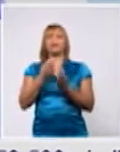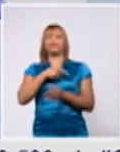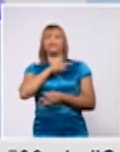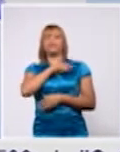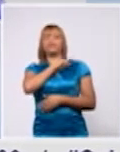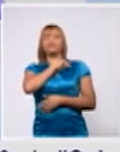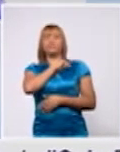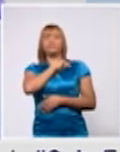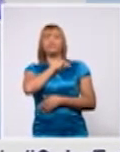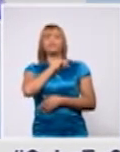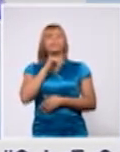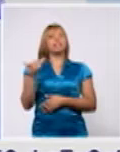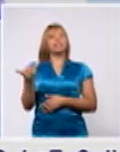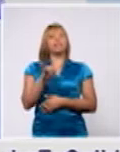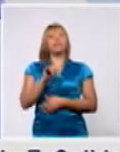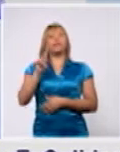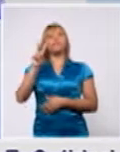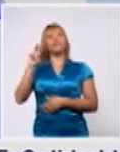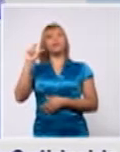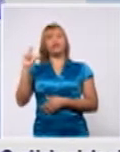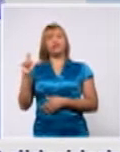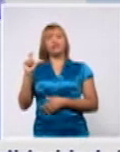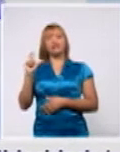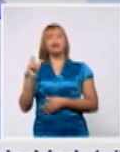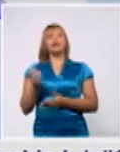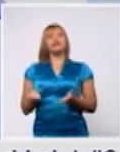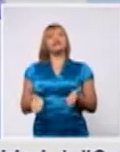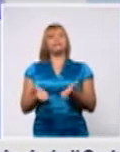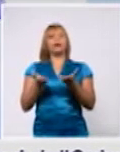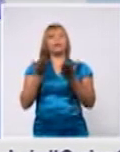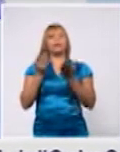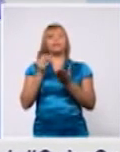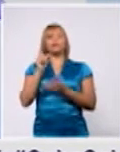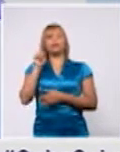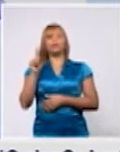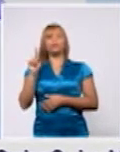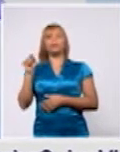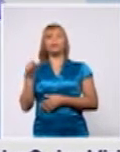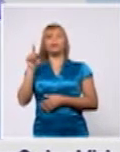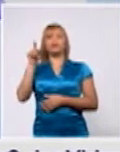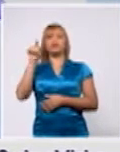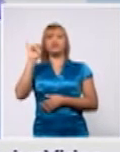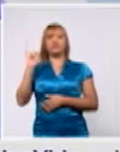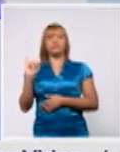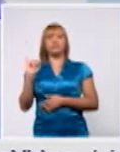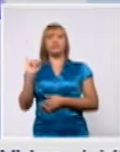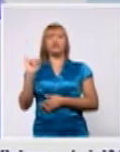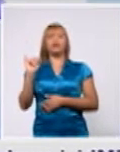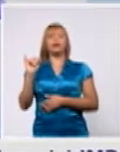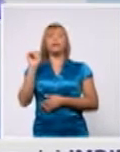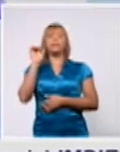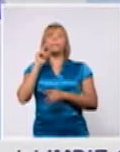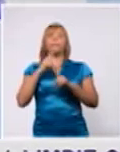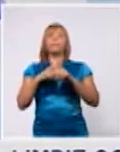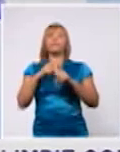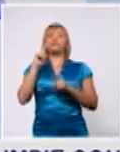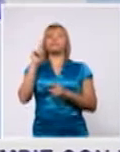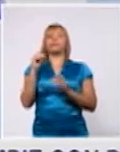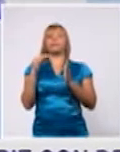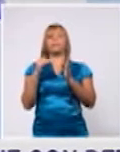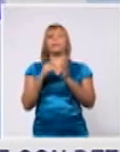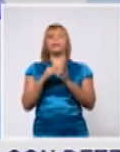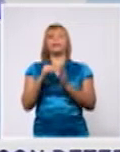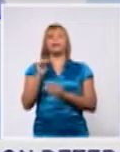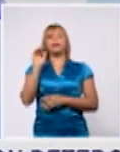22.14, higher than yesterday's. Havana's rate also rises, now